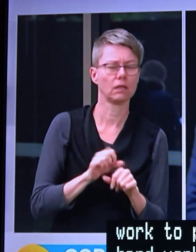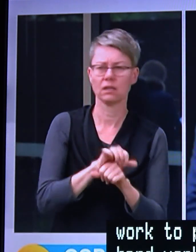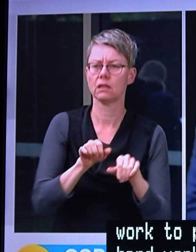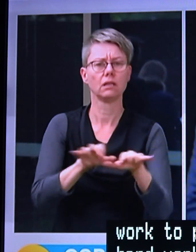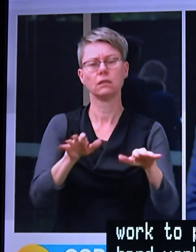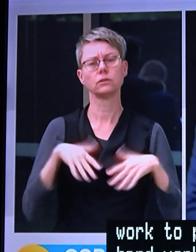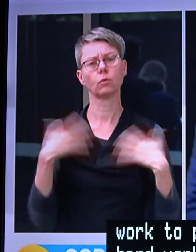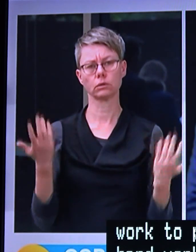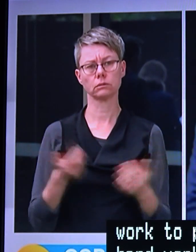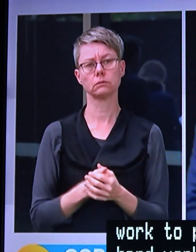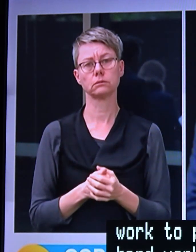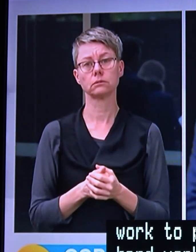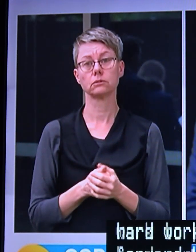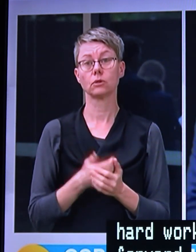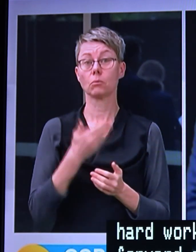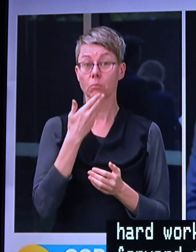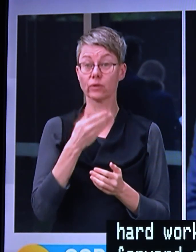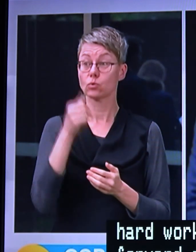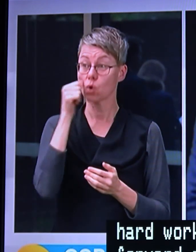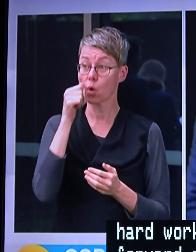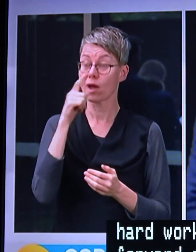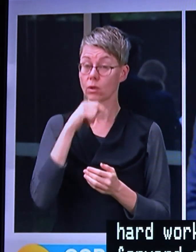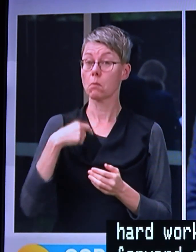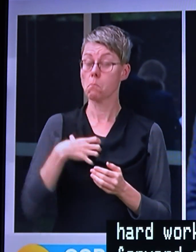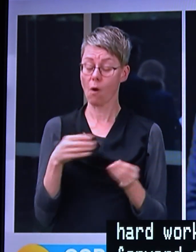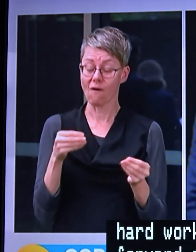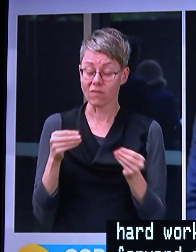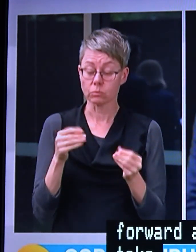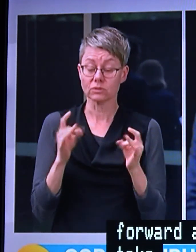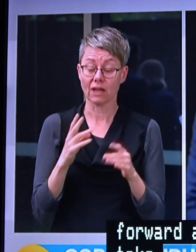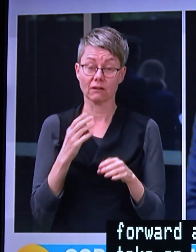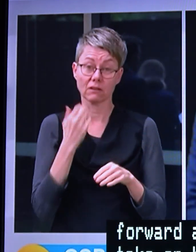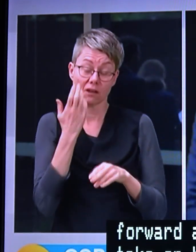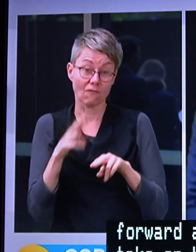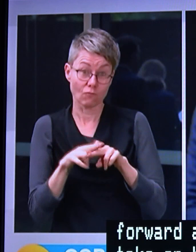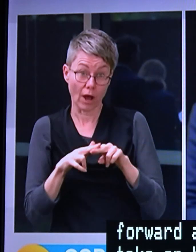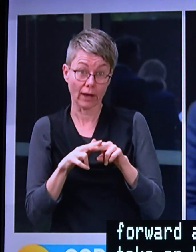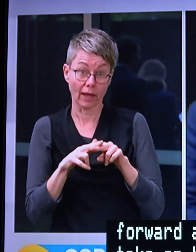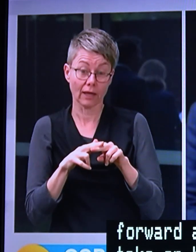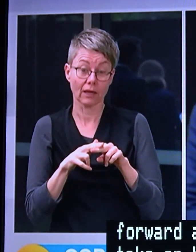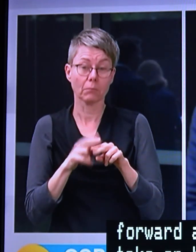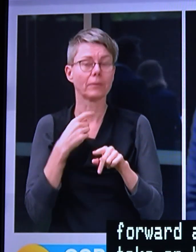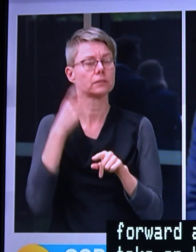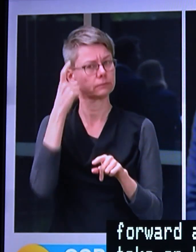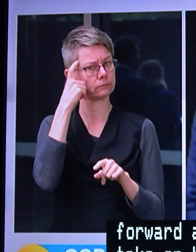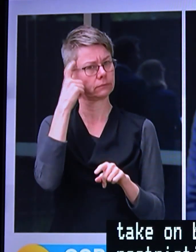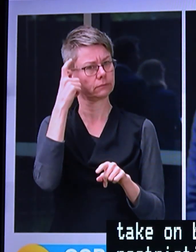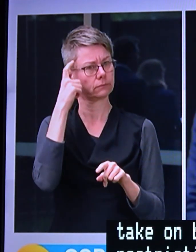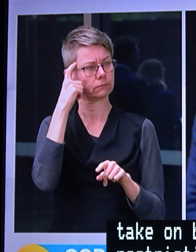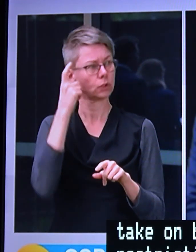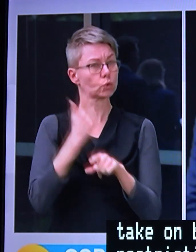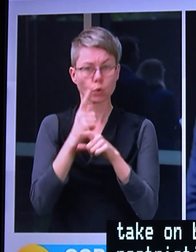everybody to please take on board the relaxation of the restrictions that come in place from Friday, but do so with caution, do so with